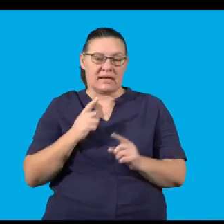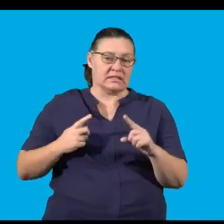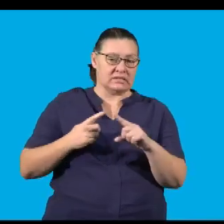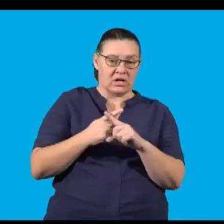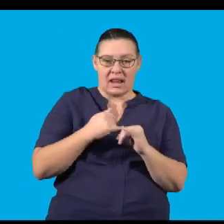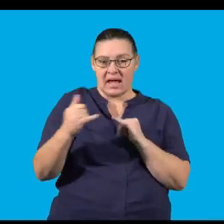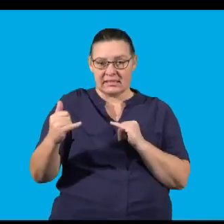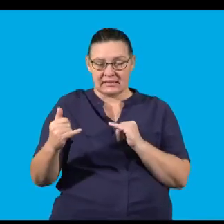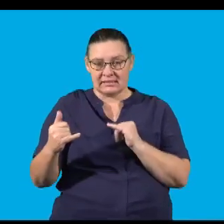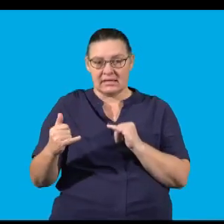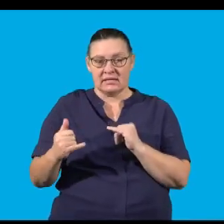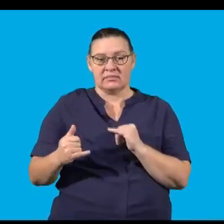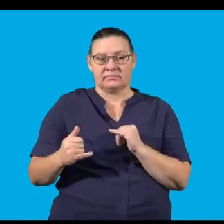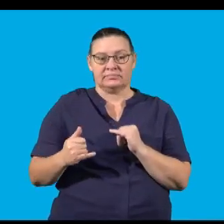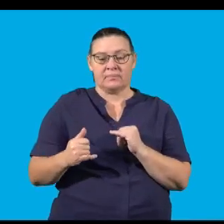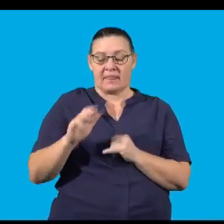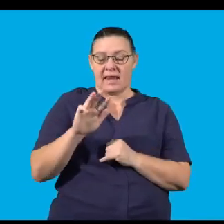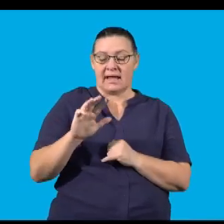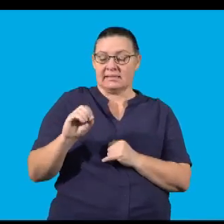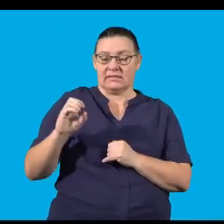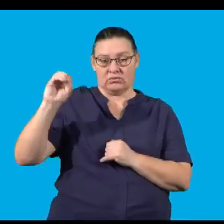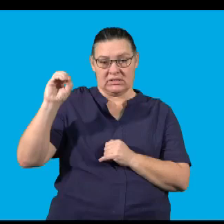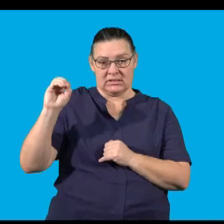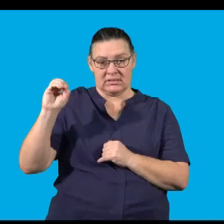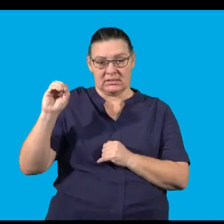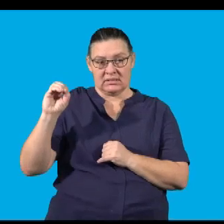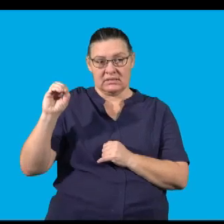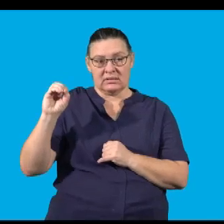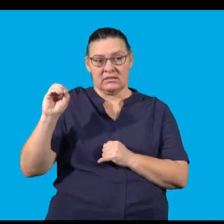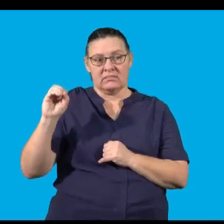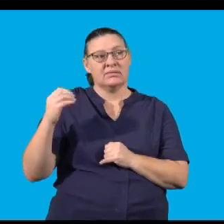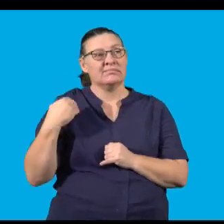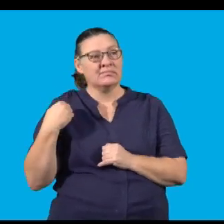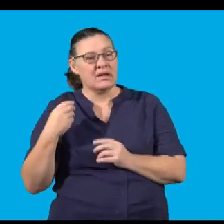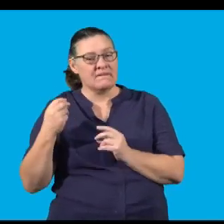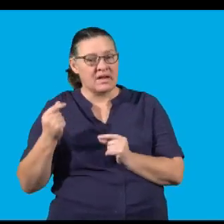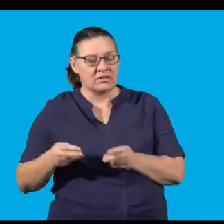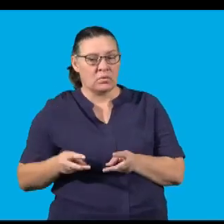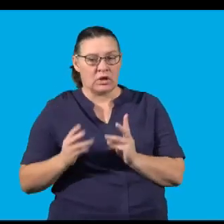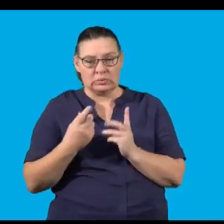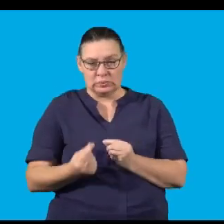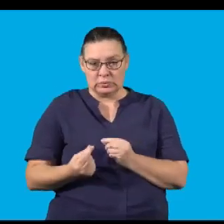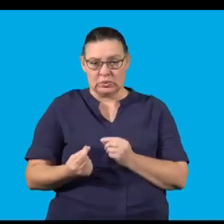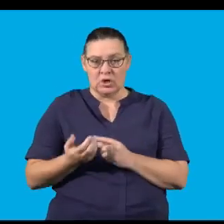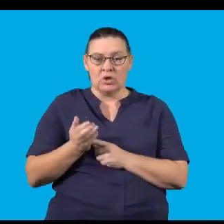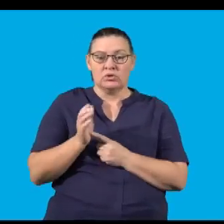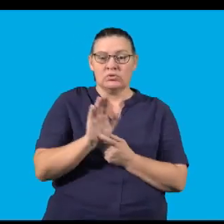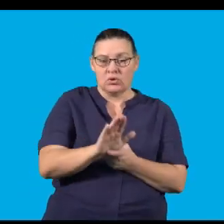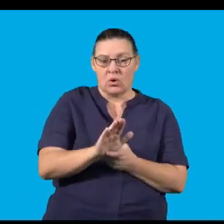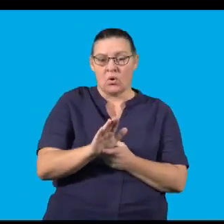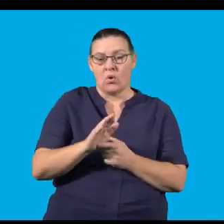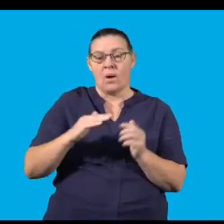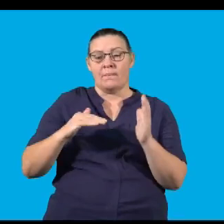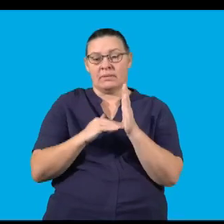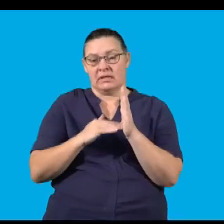of intersection of these two lines is 90 degrees, in my mind I start thinking, well, the quickest way to do that is to show that they